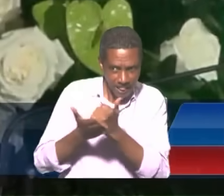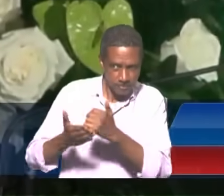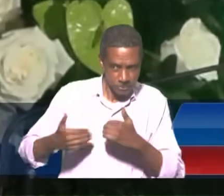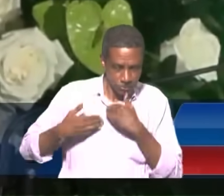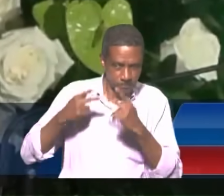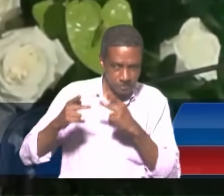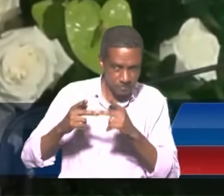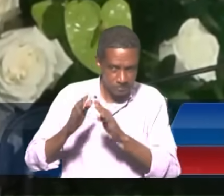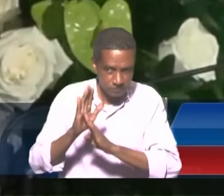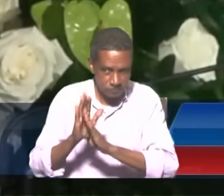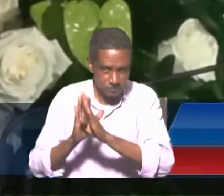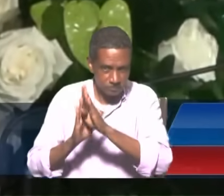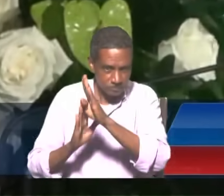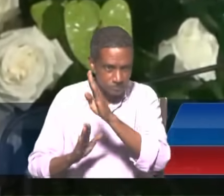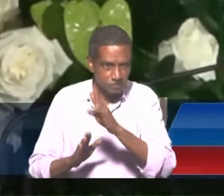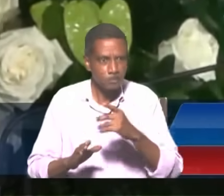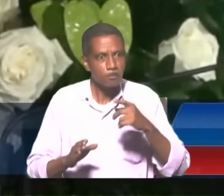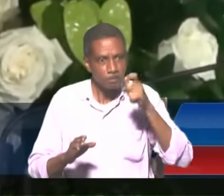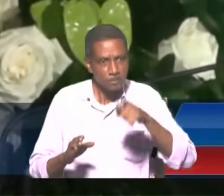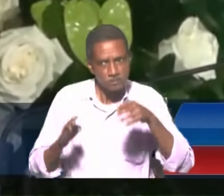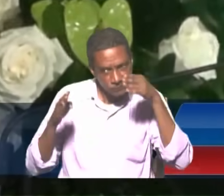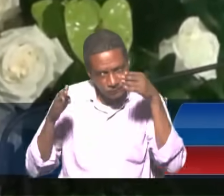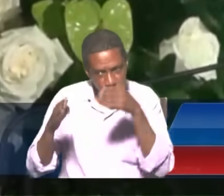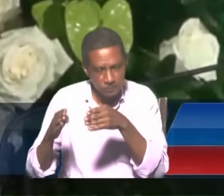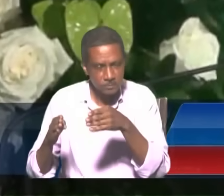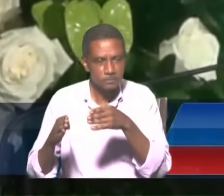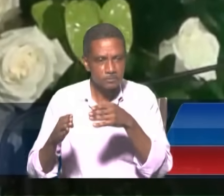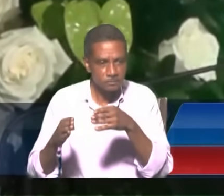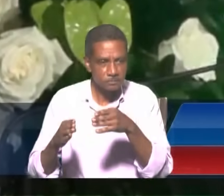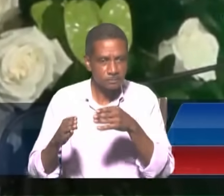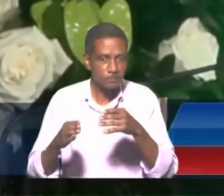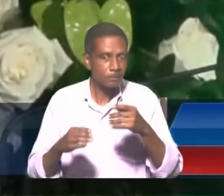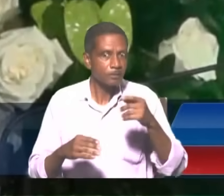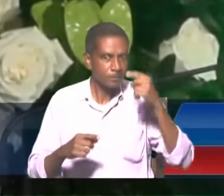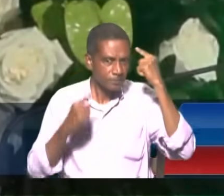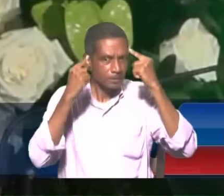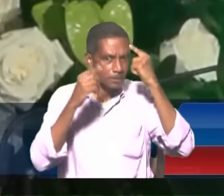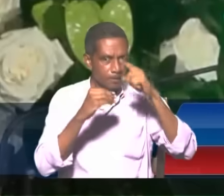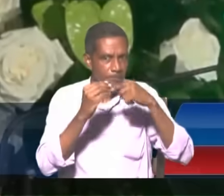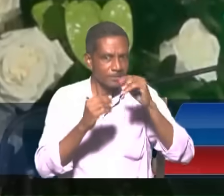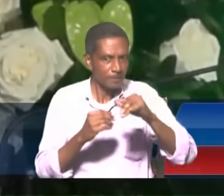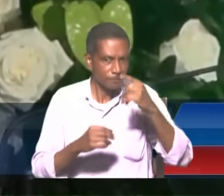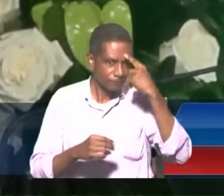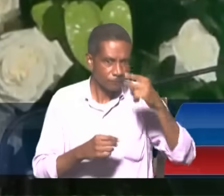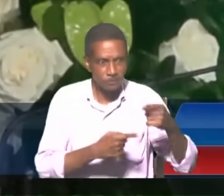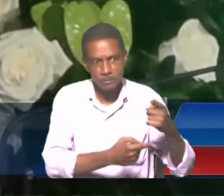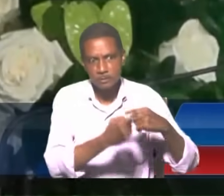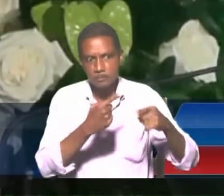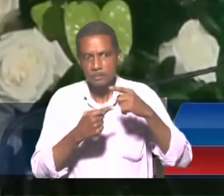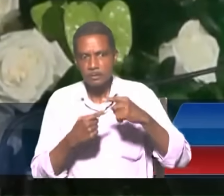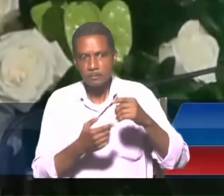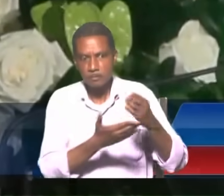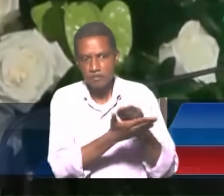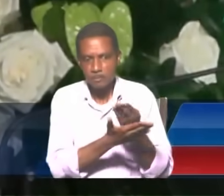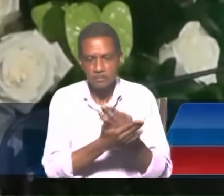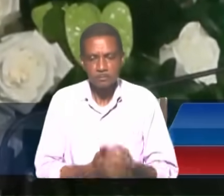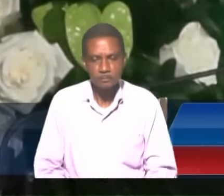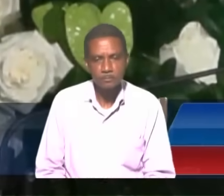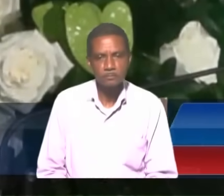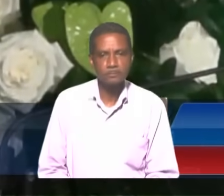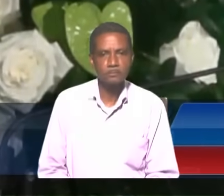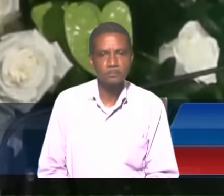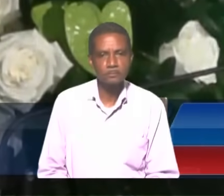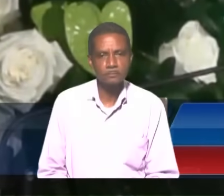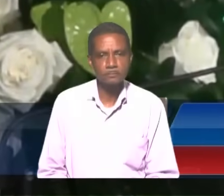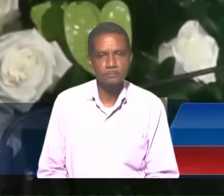do in the upcoming budget. We must invest in TechVoc education again for practical development,